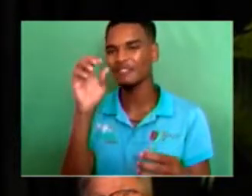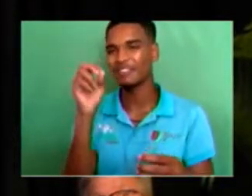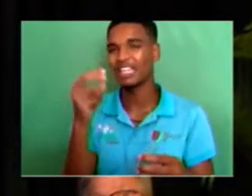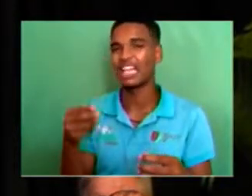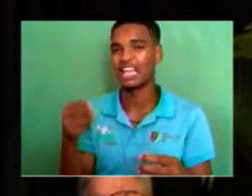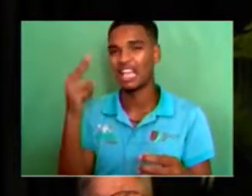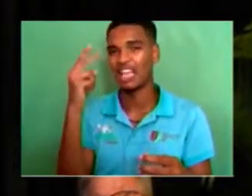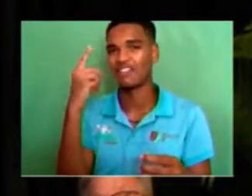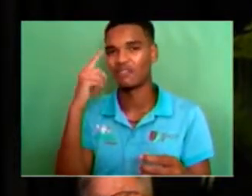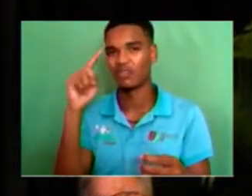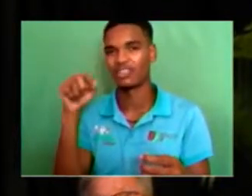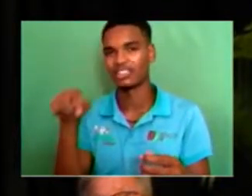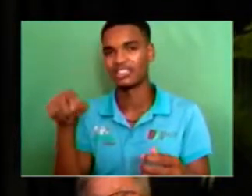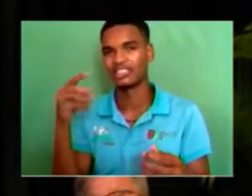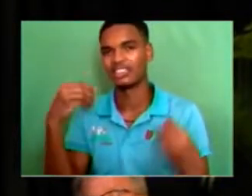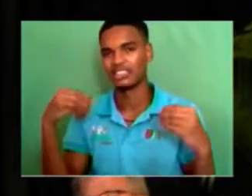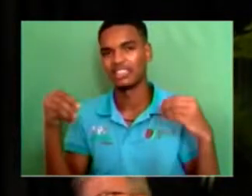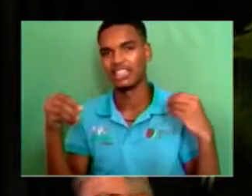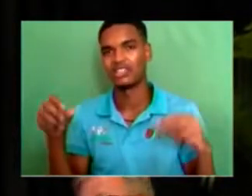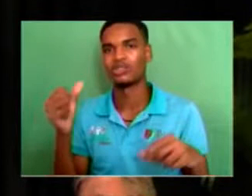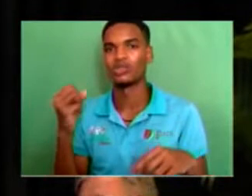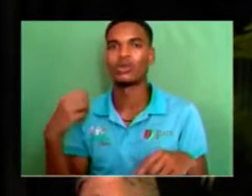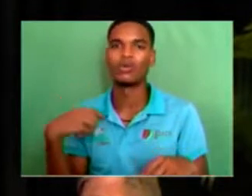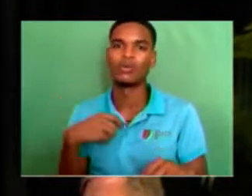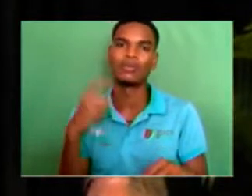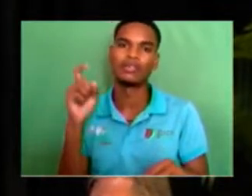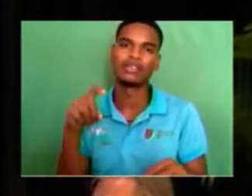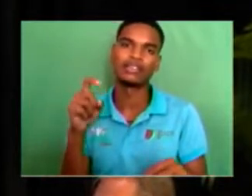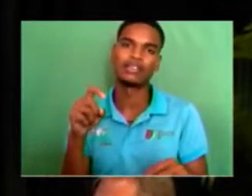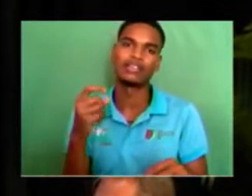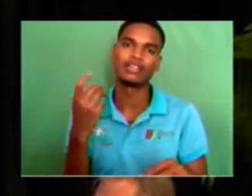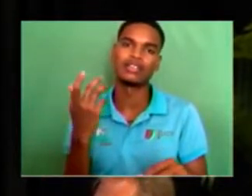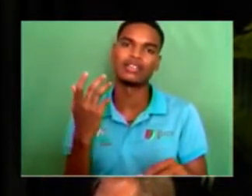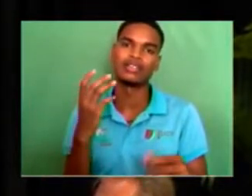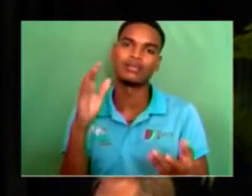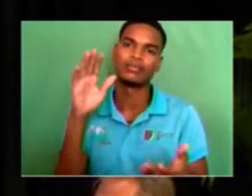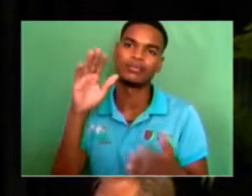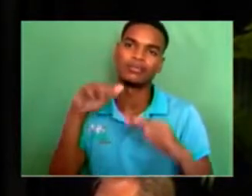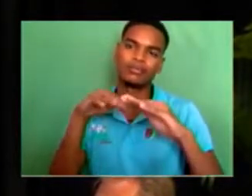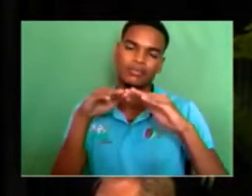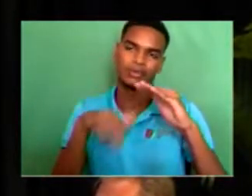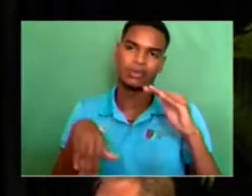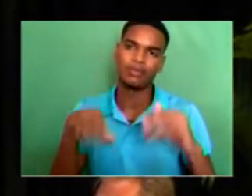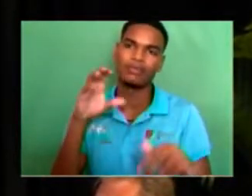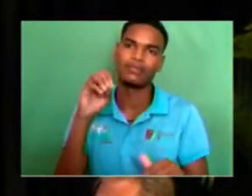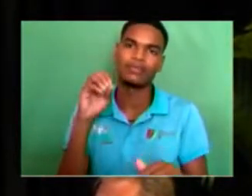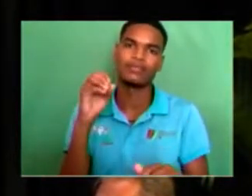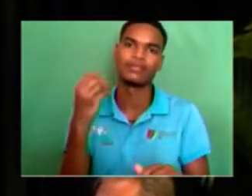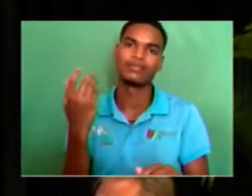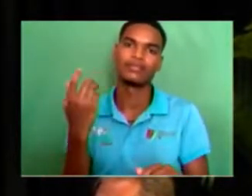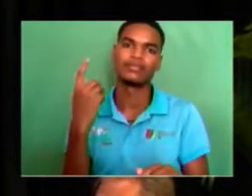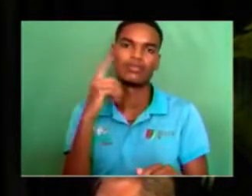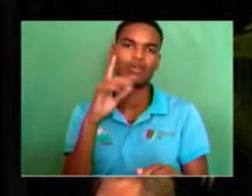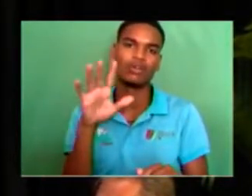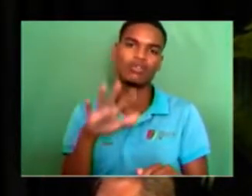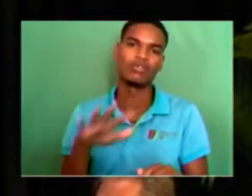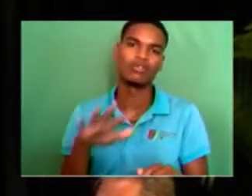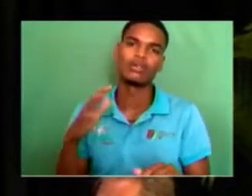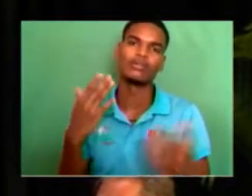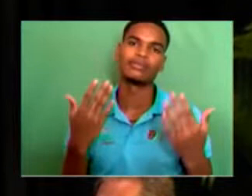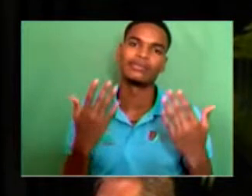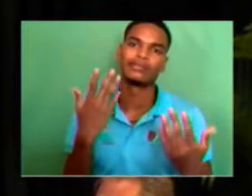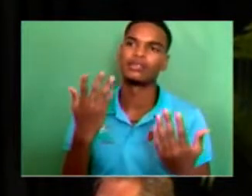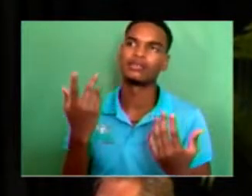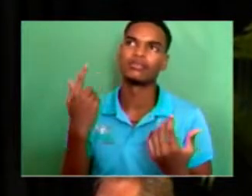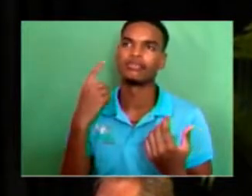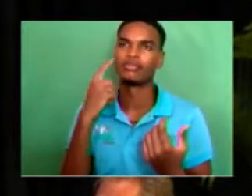market. So we need to get it even below that for, really universal kinds